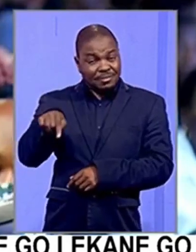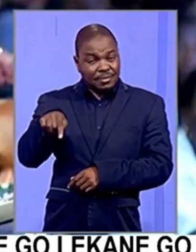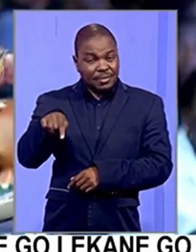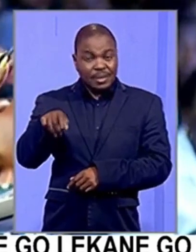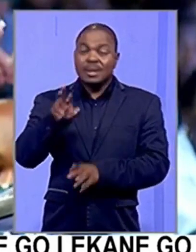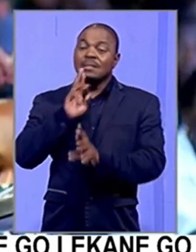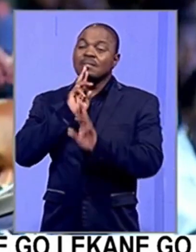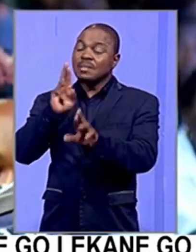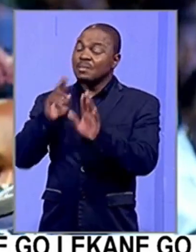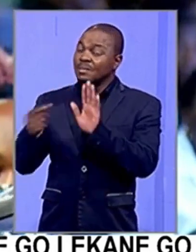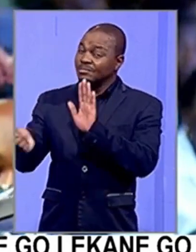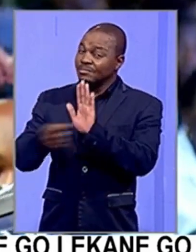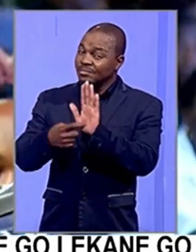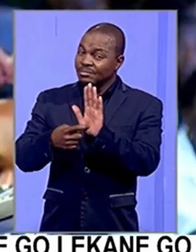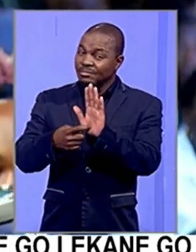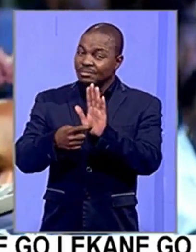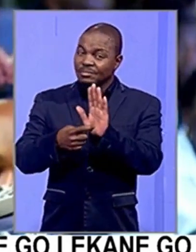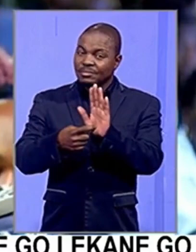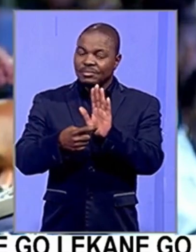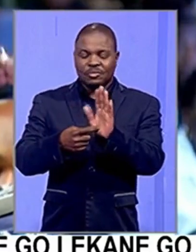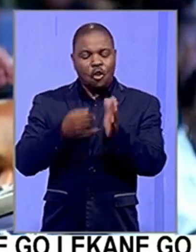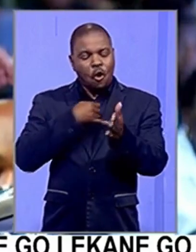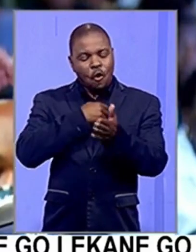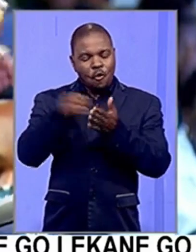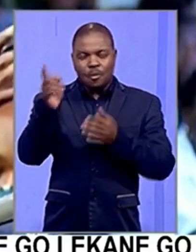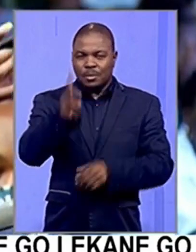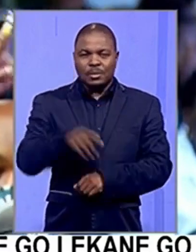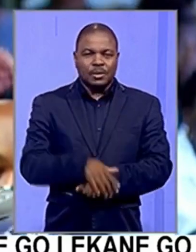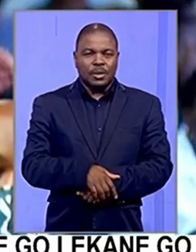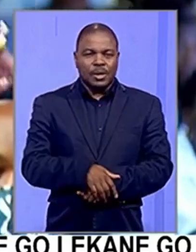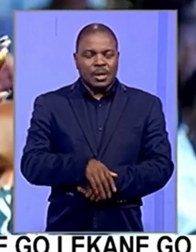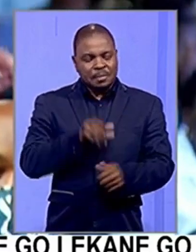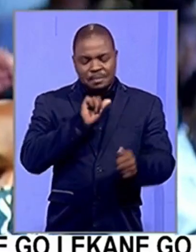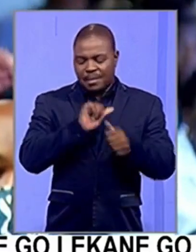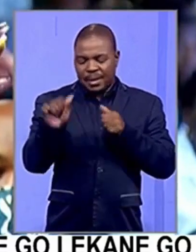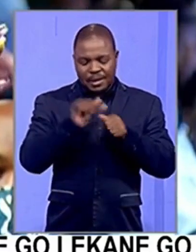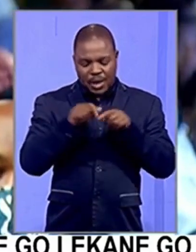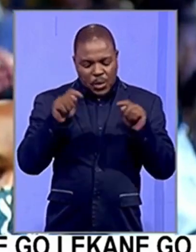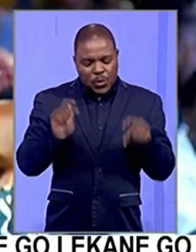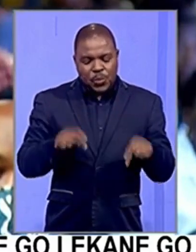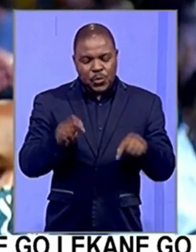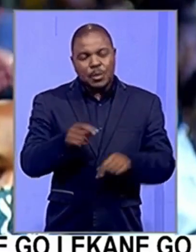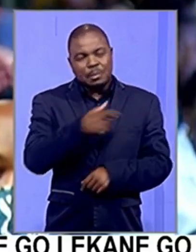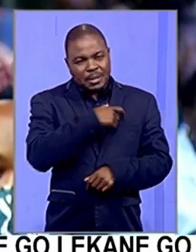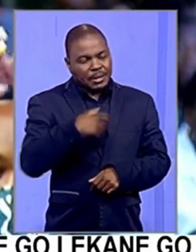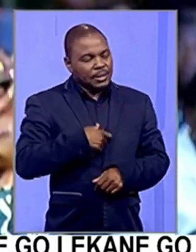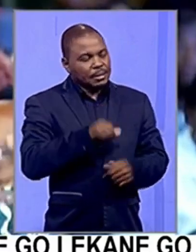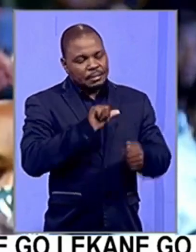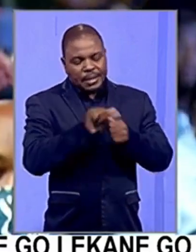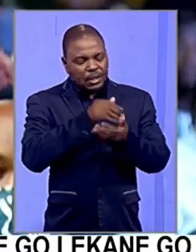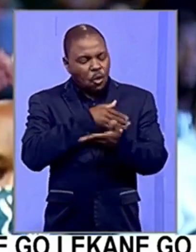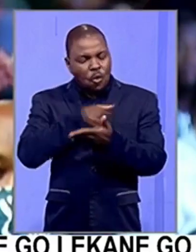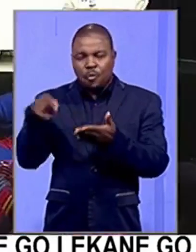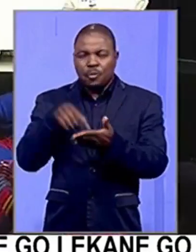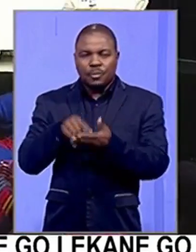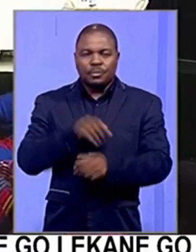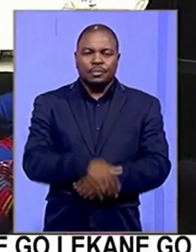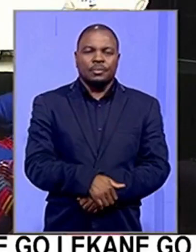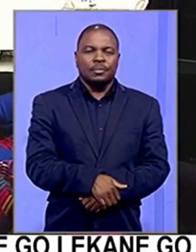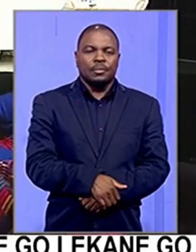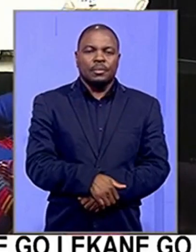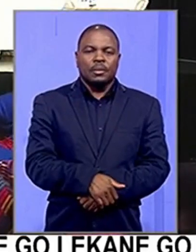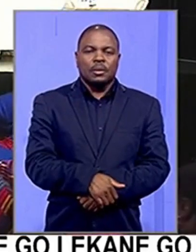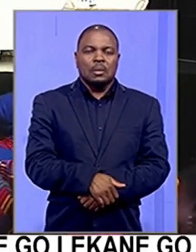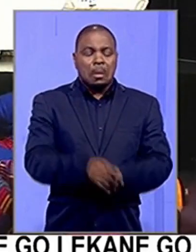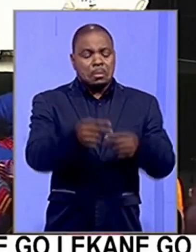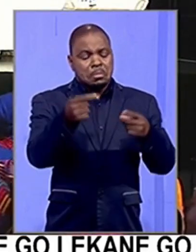That report, it must be scratched off. The sooner the better. President, please remove the Minister of Police.